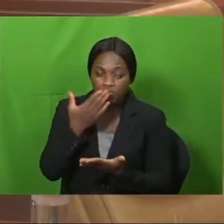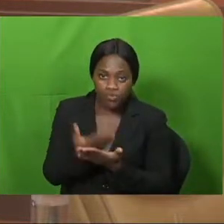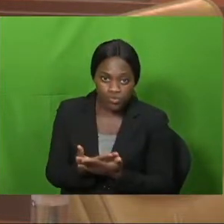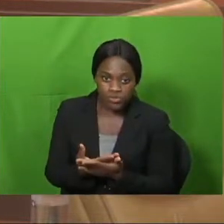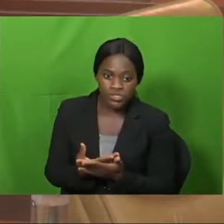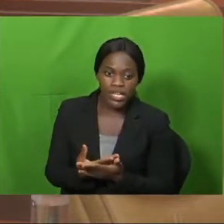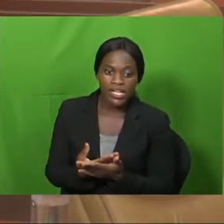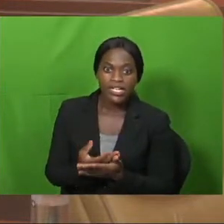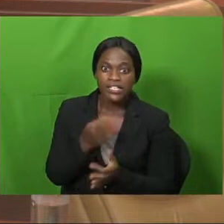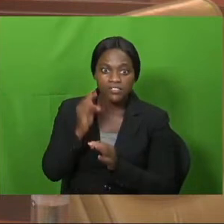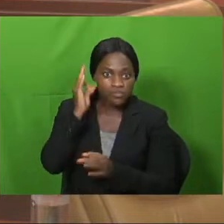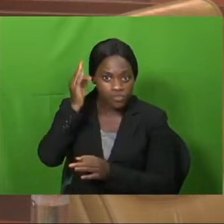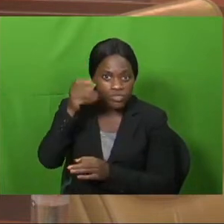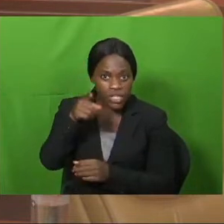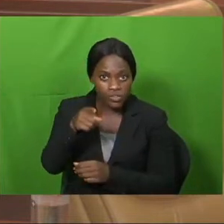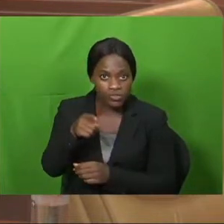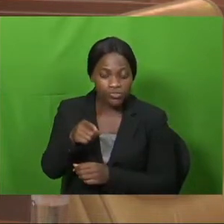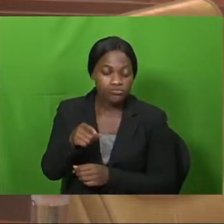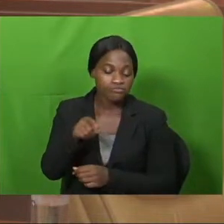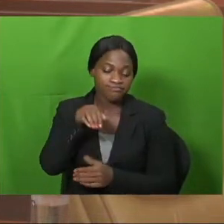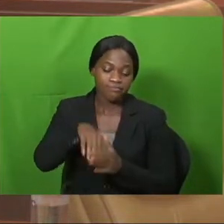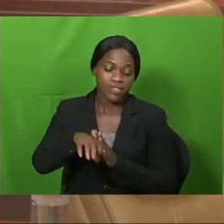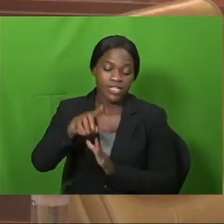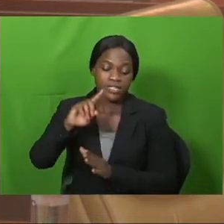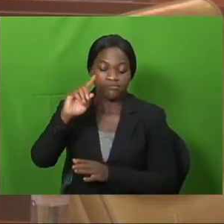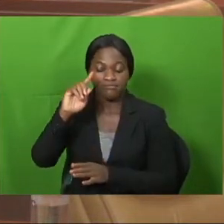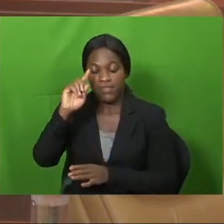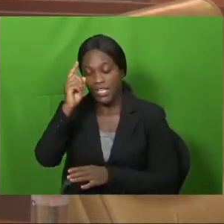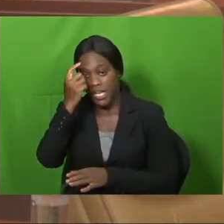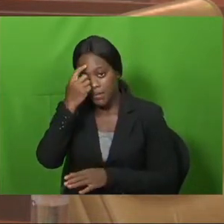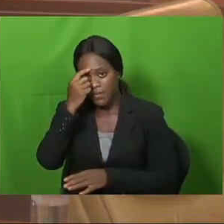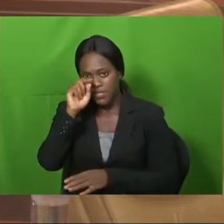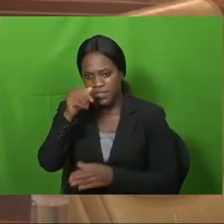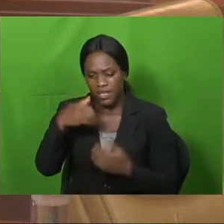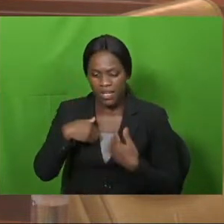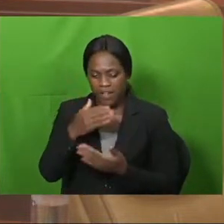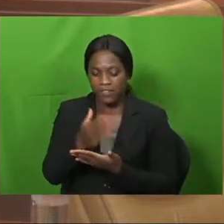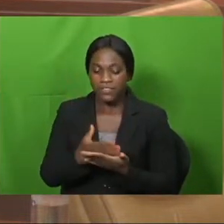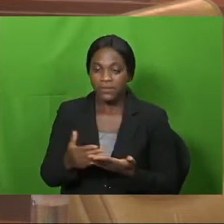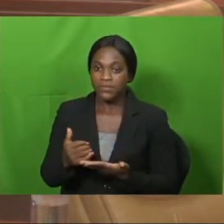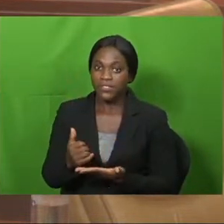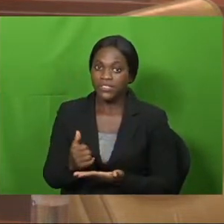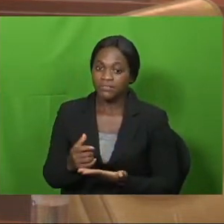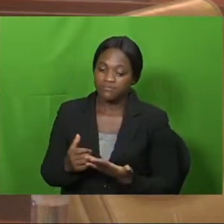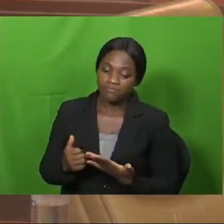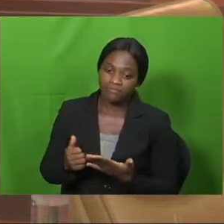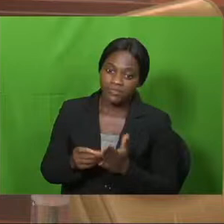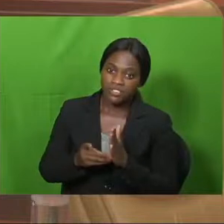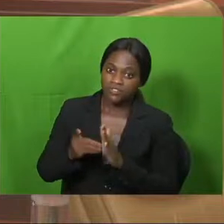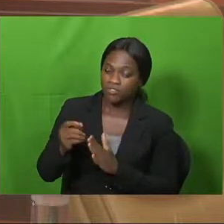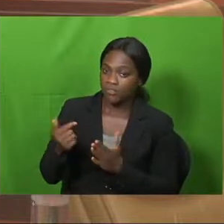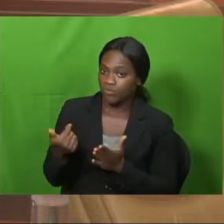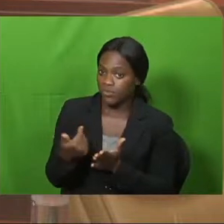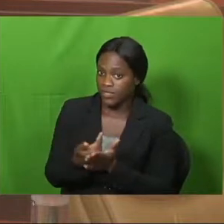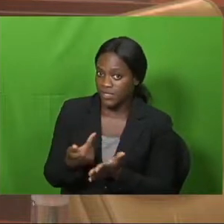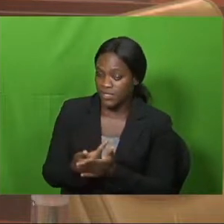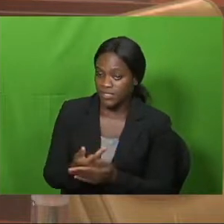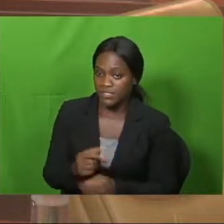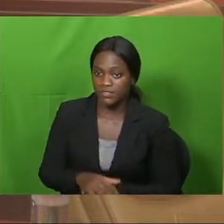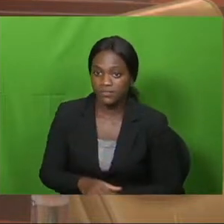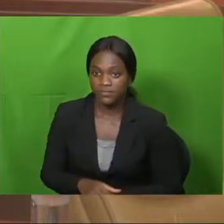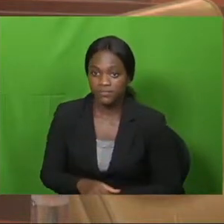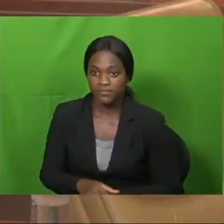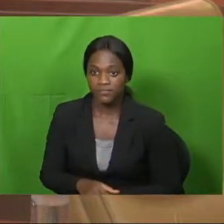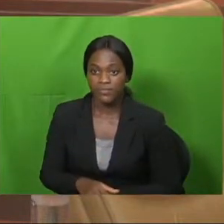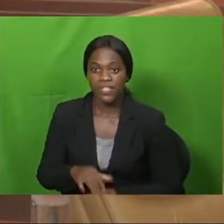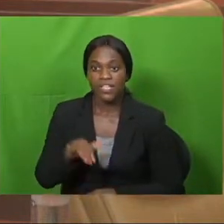us, you have something to, use to develop this nation. This is a commitment of the President, and